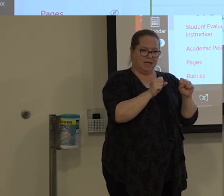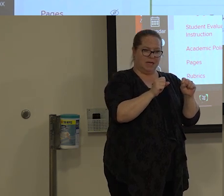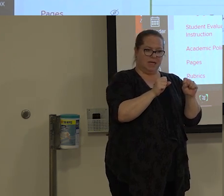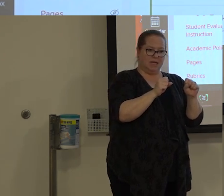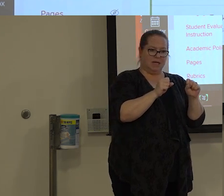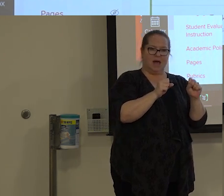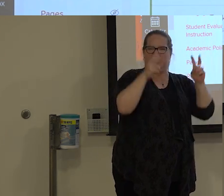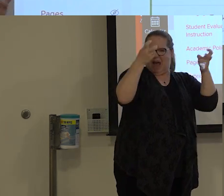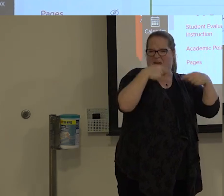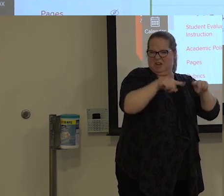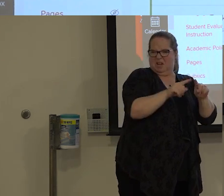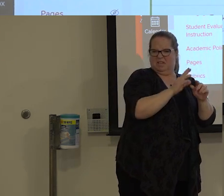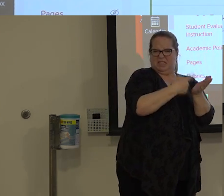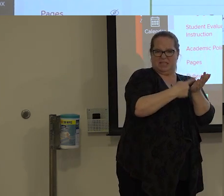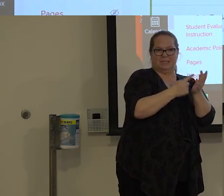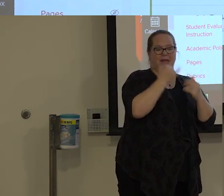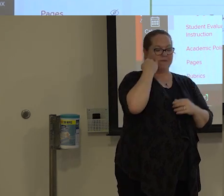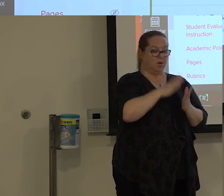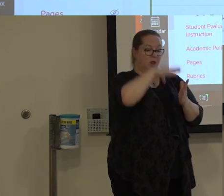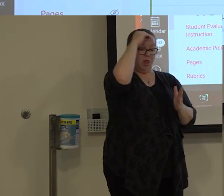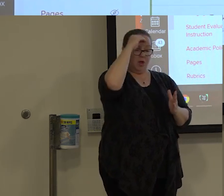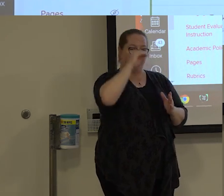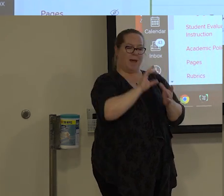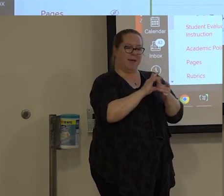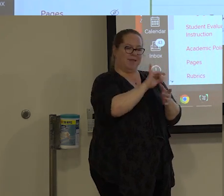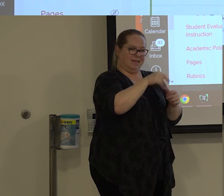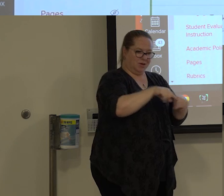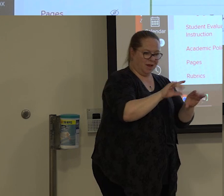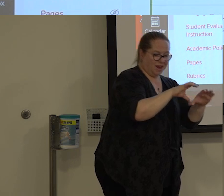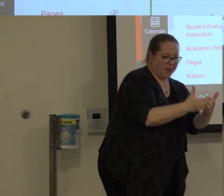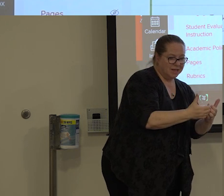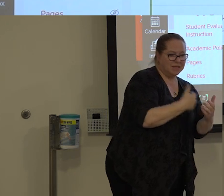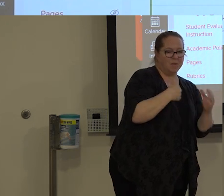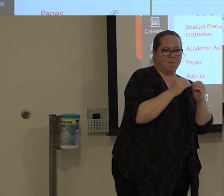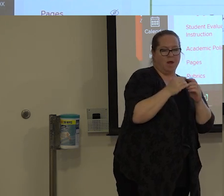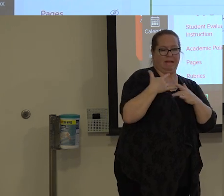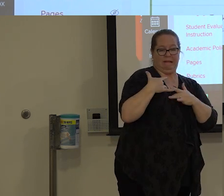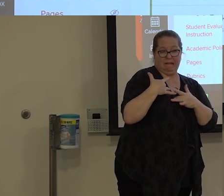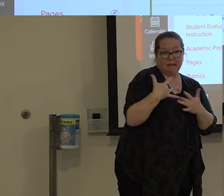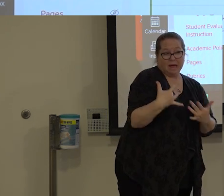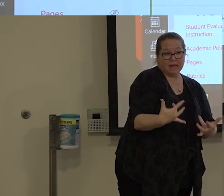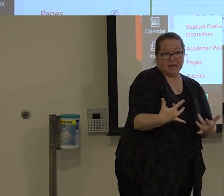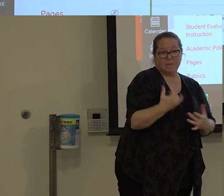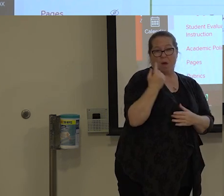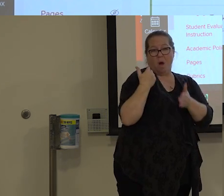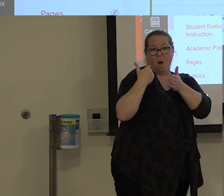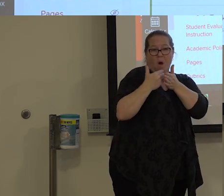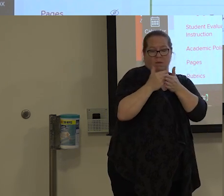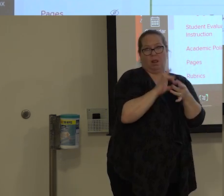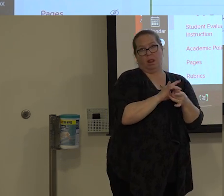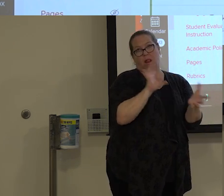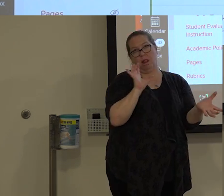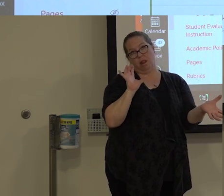she was a topic discussed in 1103. If I were to learn such in class, I would more than likely be almost entirely